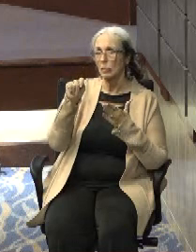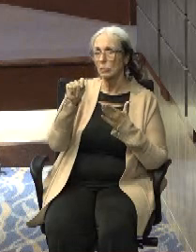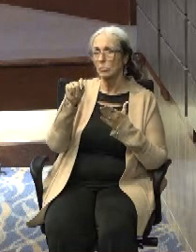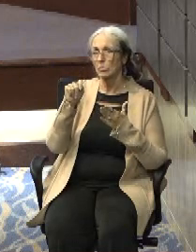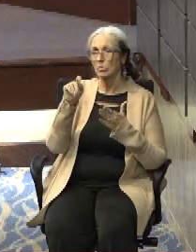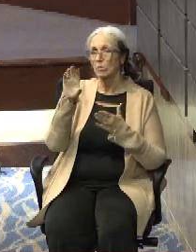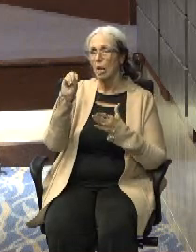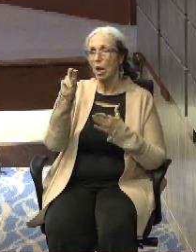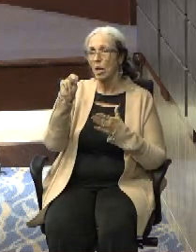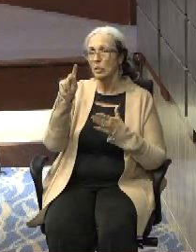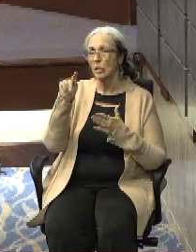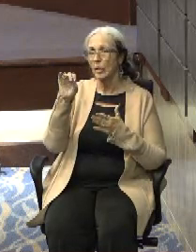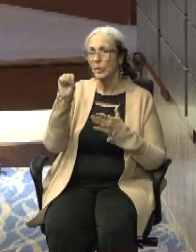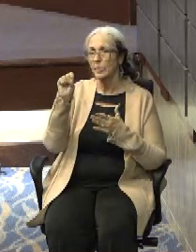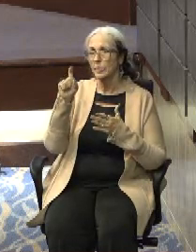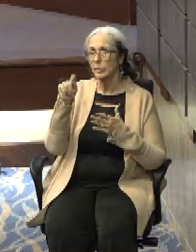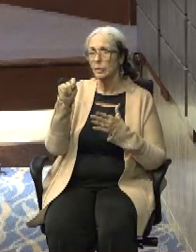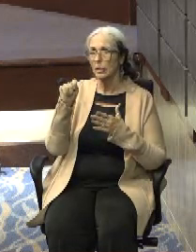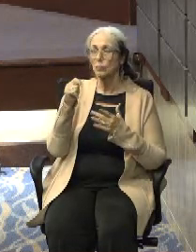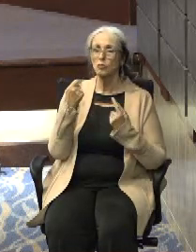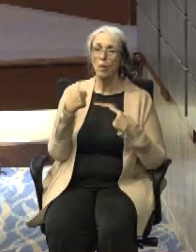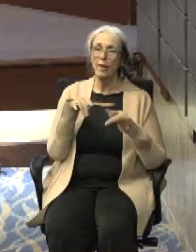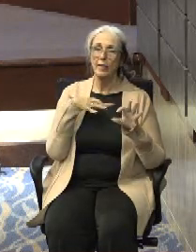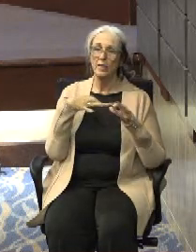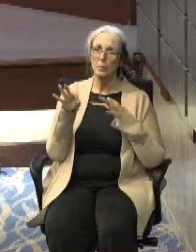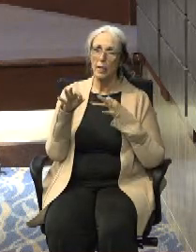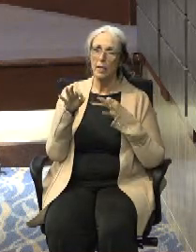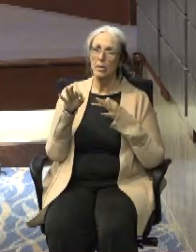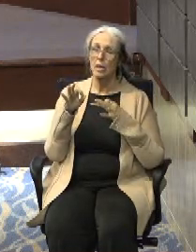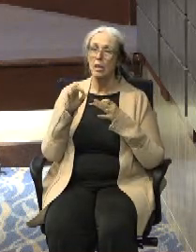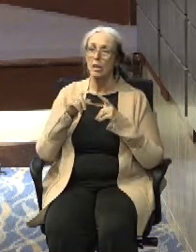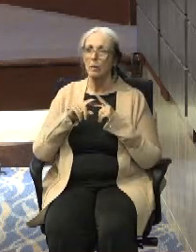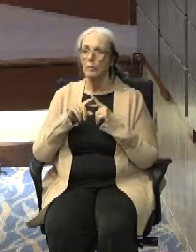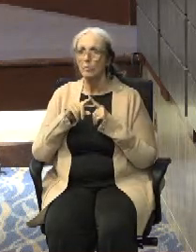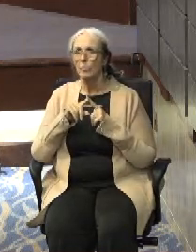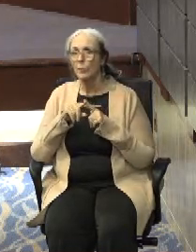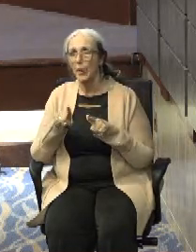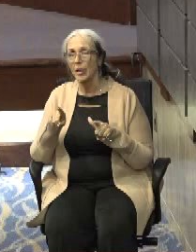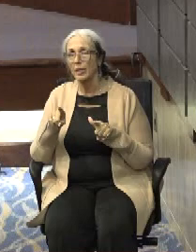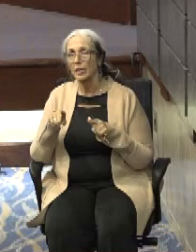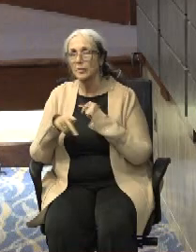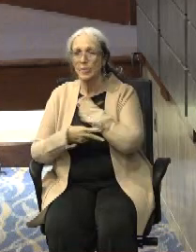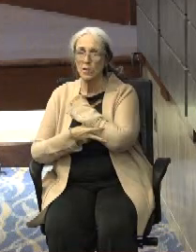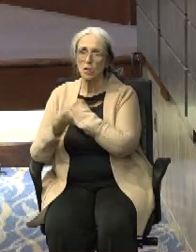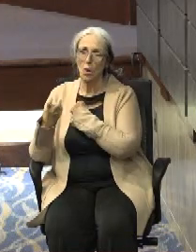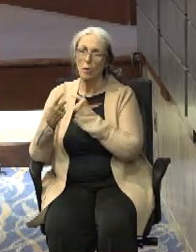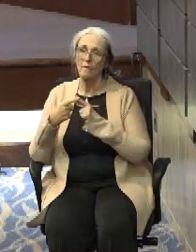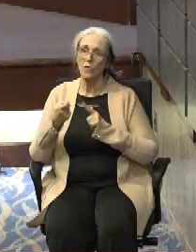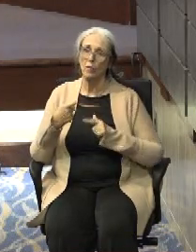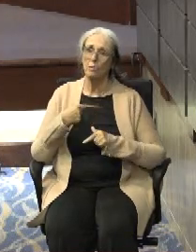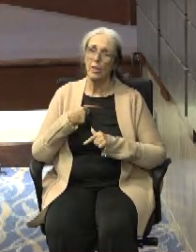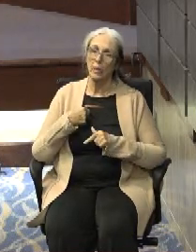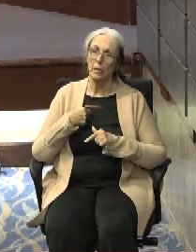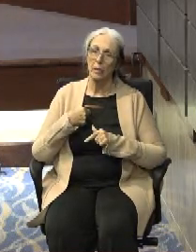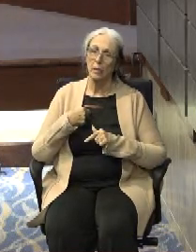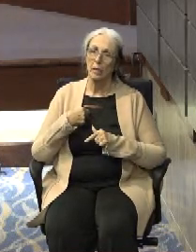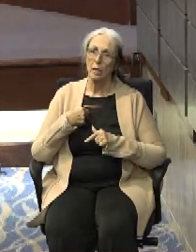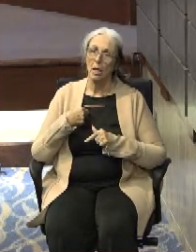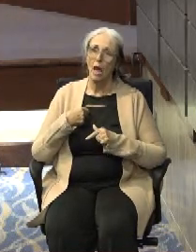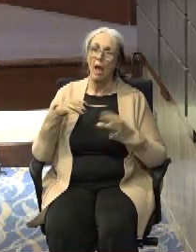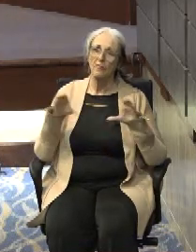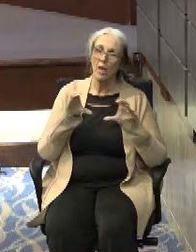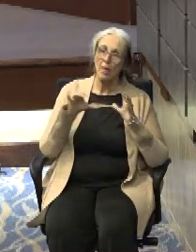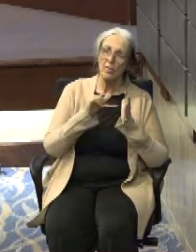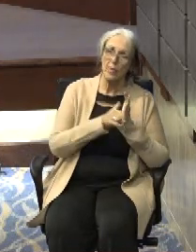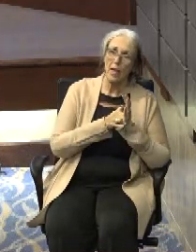I'm trying to get to the end of it, but it's been stolen from me. I had it, I done it in an